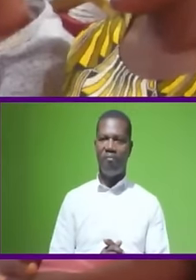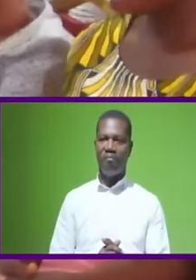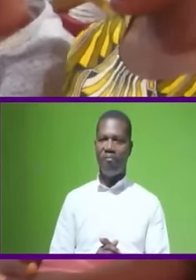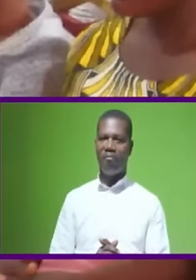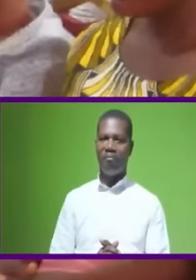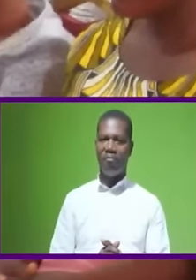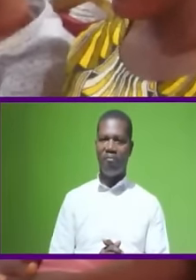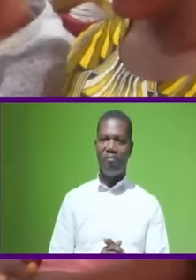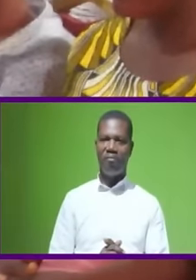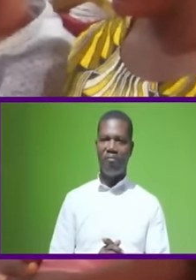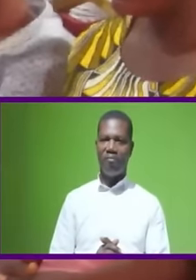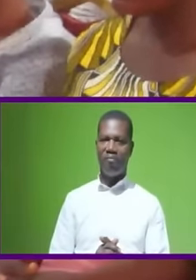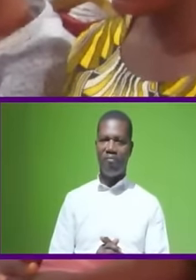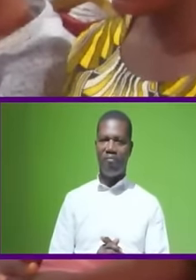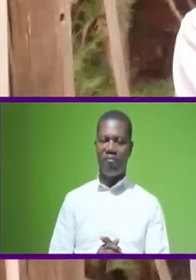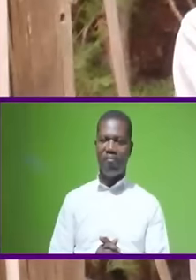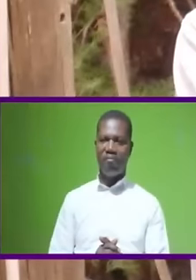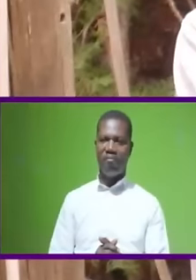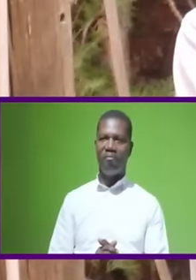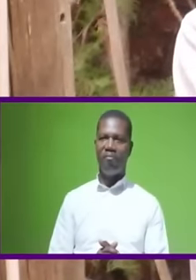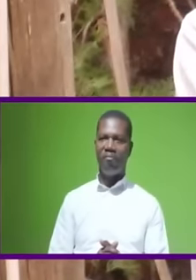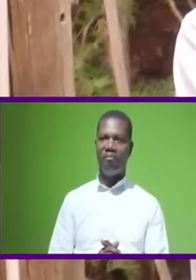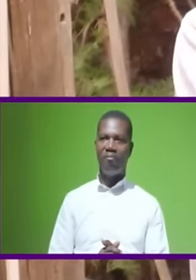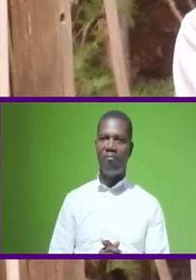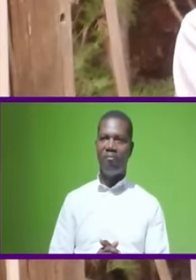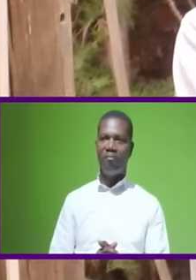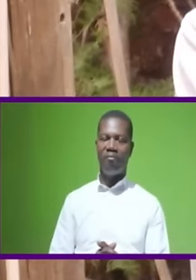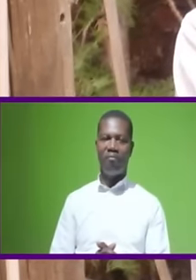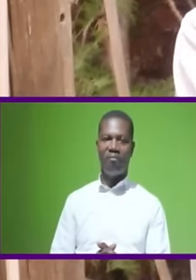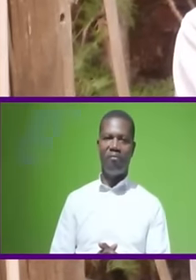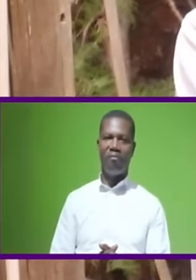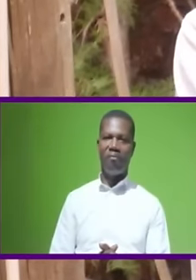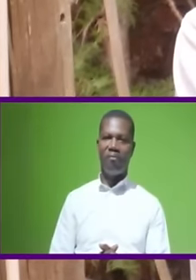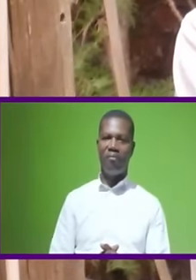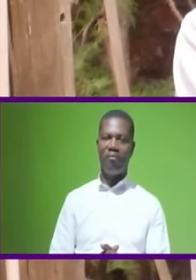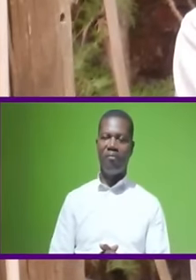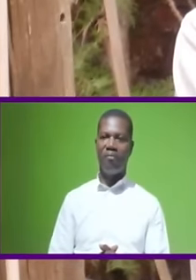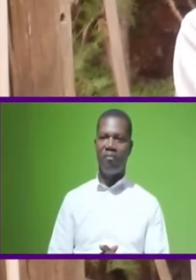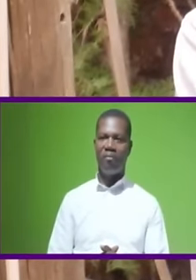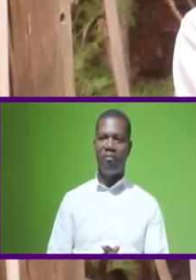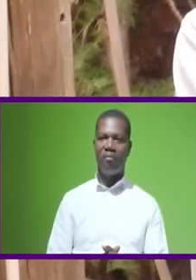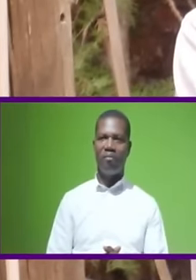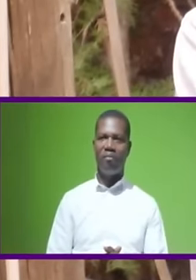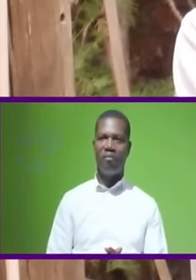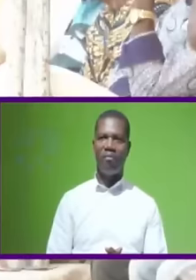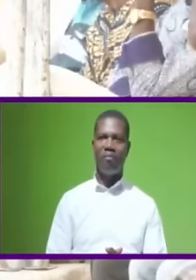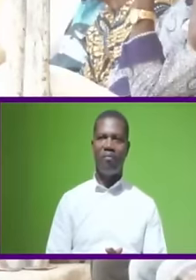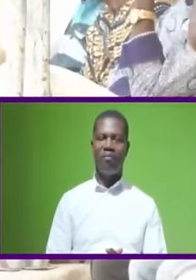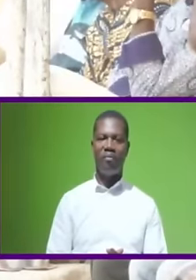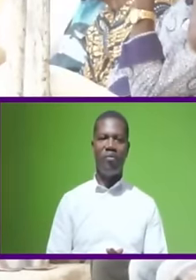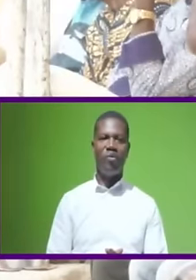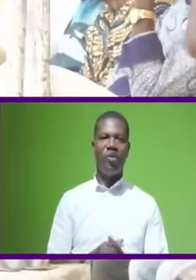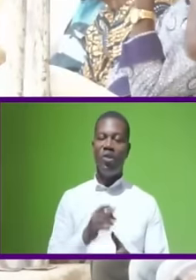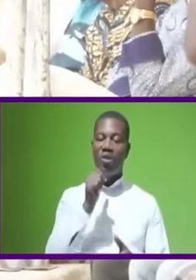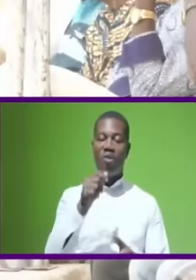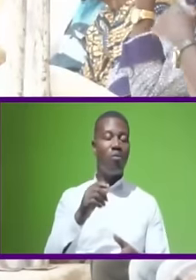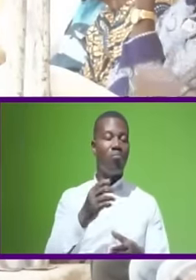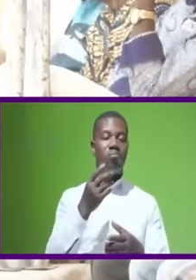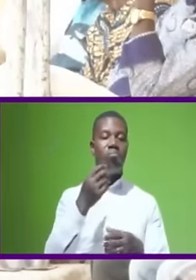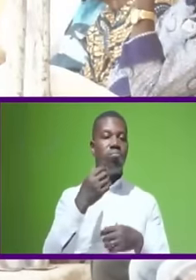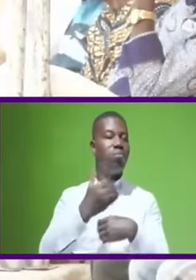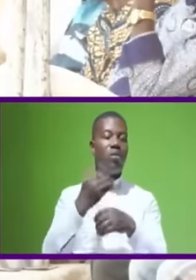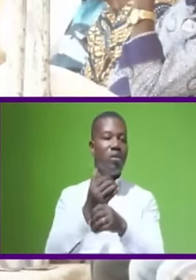them into your care. But for this particular thing, you dare not. Yeah, me know no boy. I did